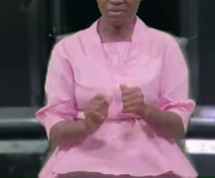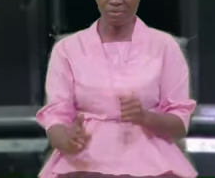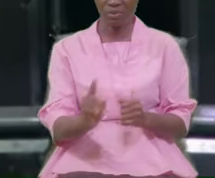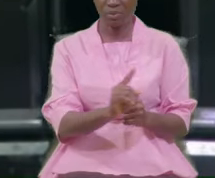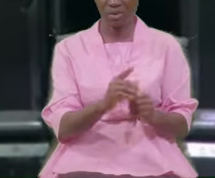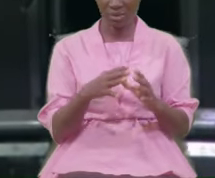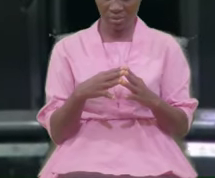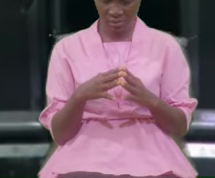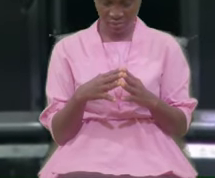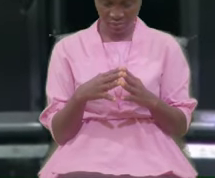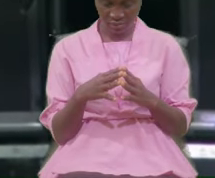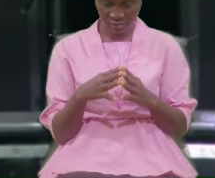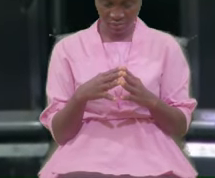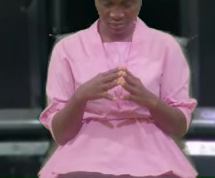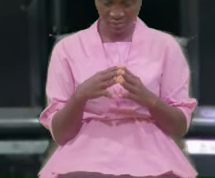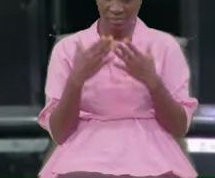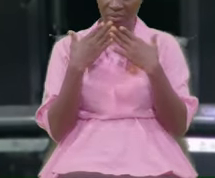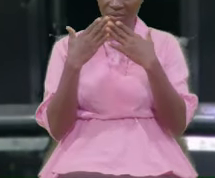ang than